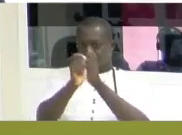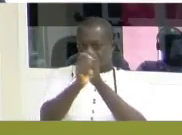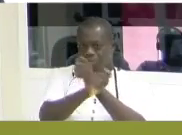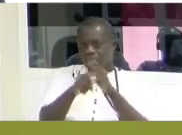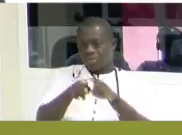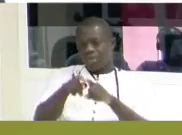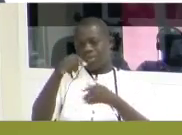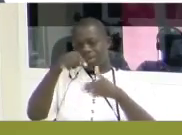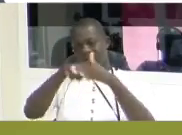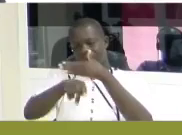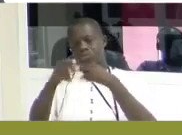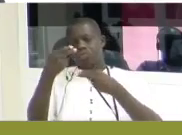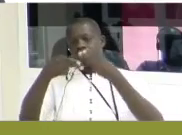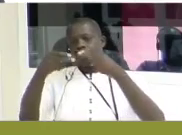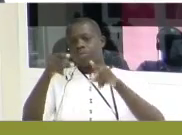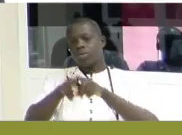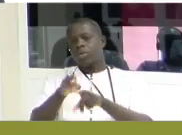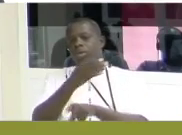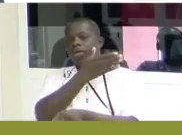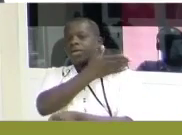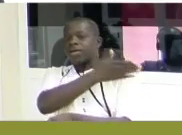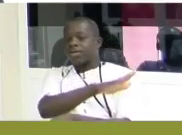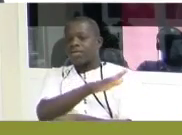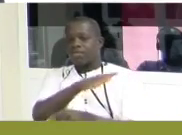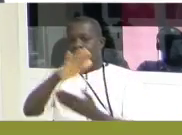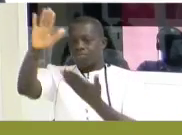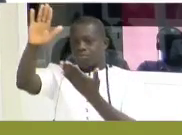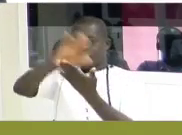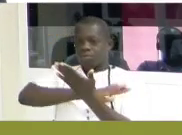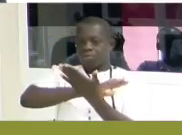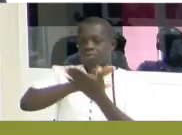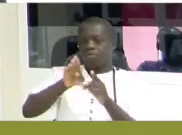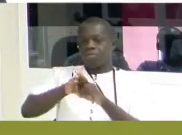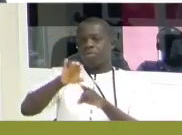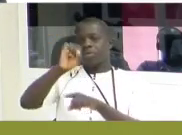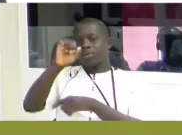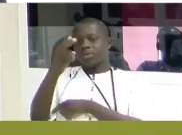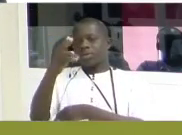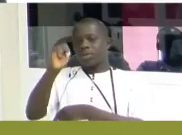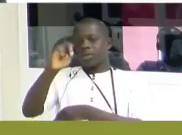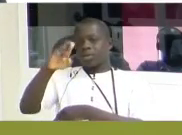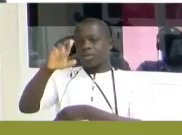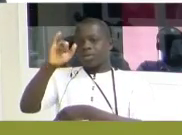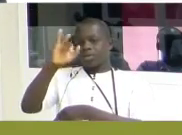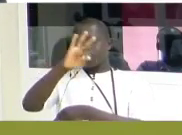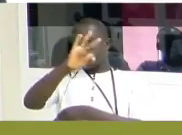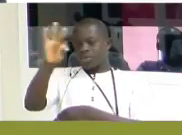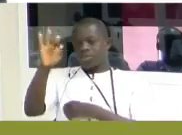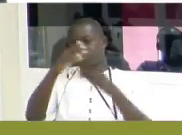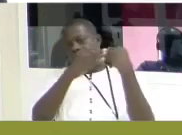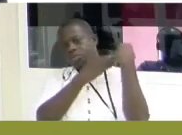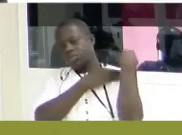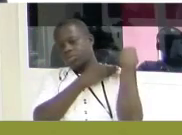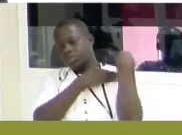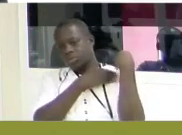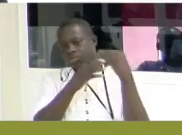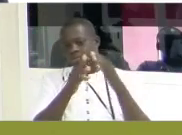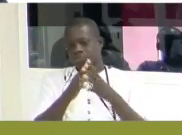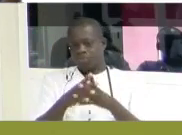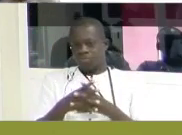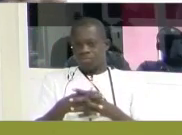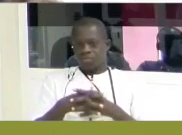will leave this front page for the editor-in-chief, that's Sirif, to take charge. So it was like that.